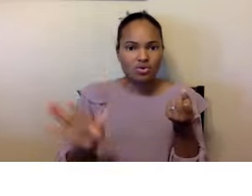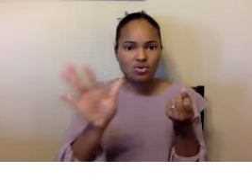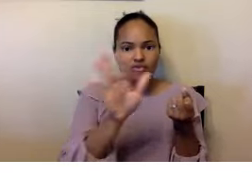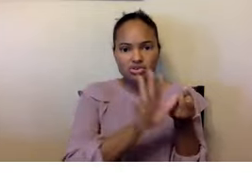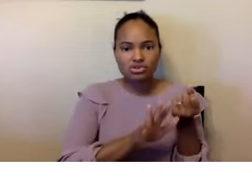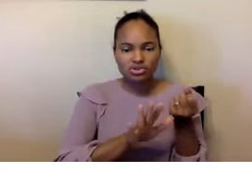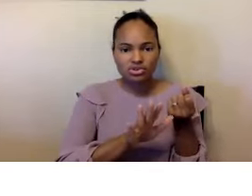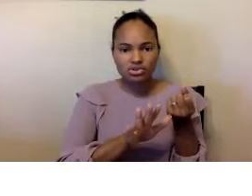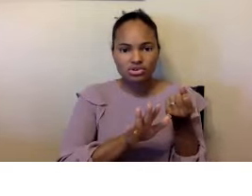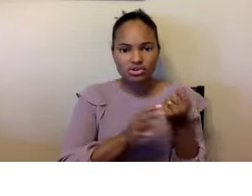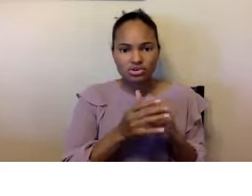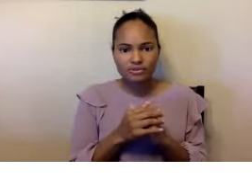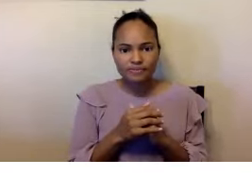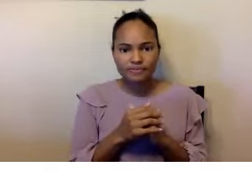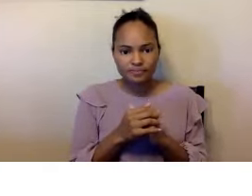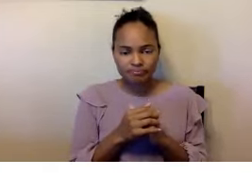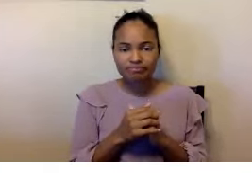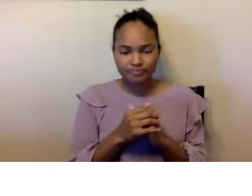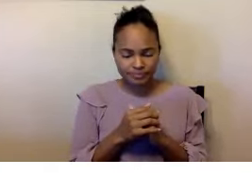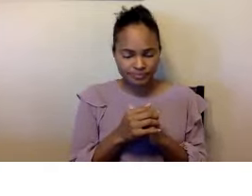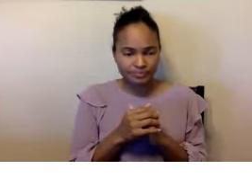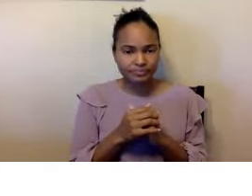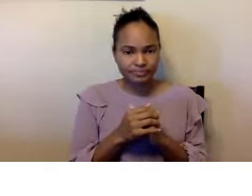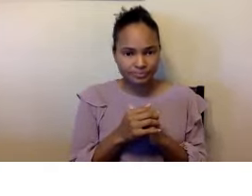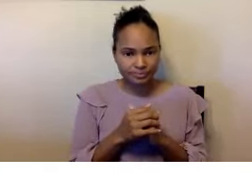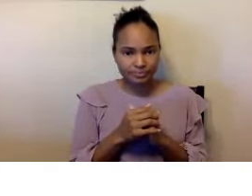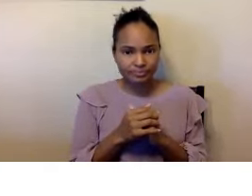others throughout the whole world.